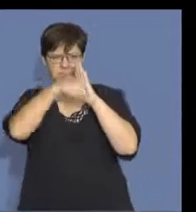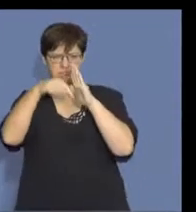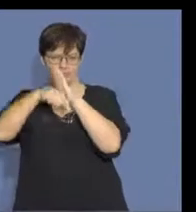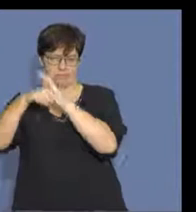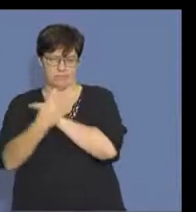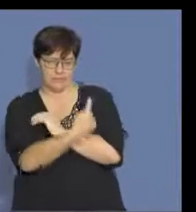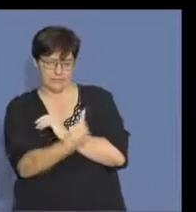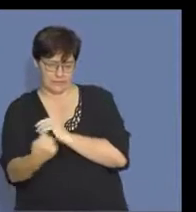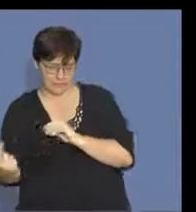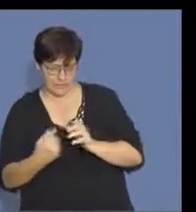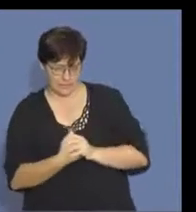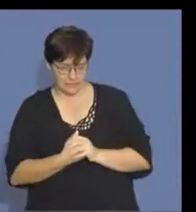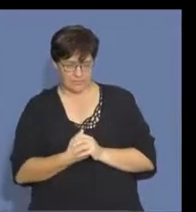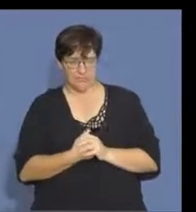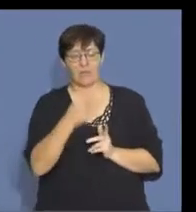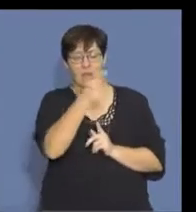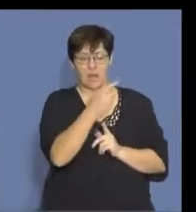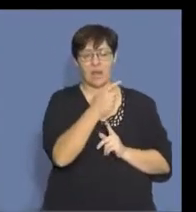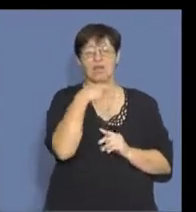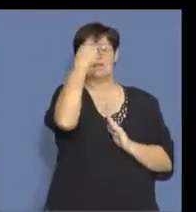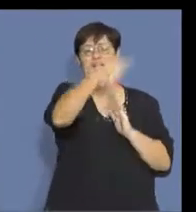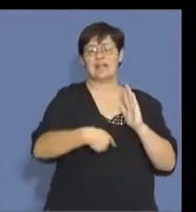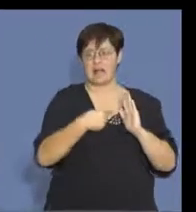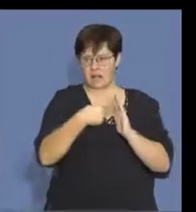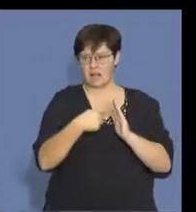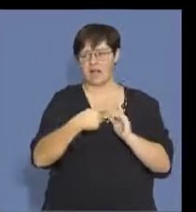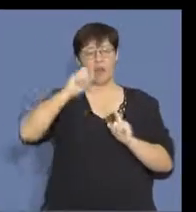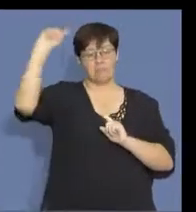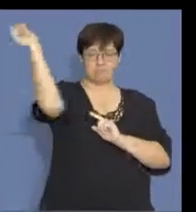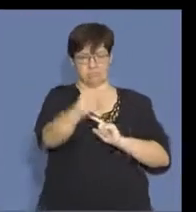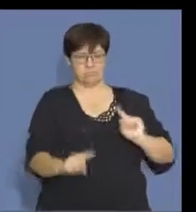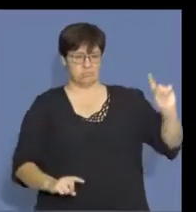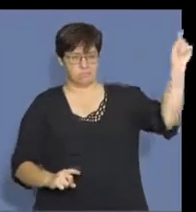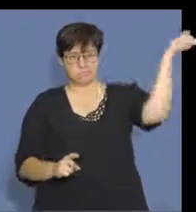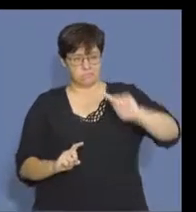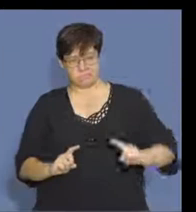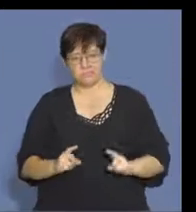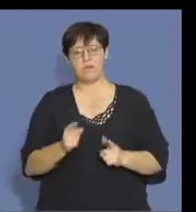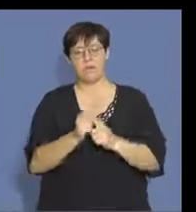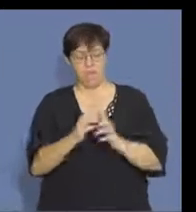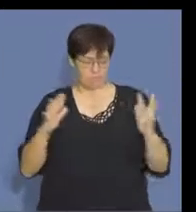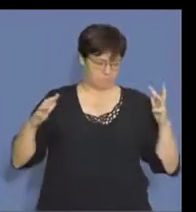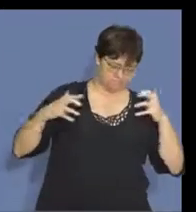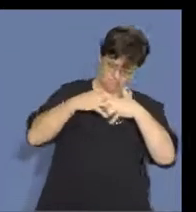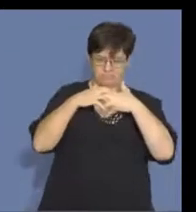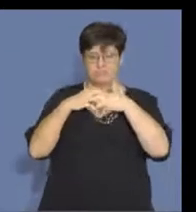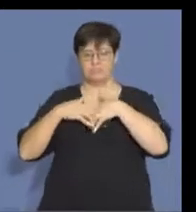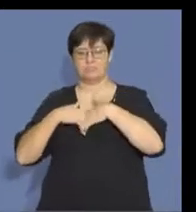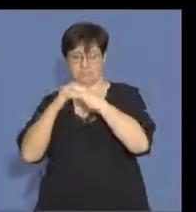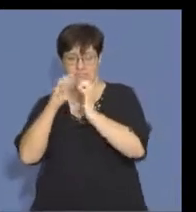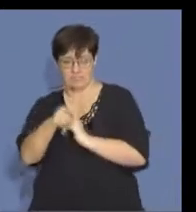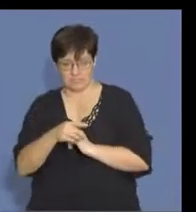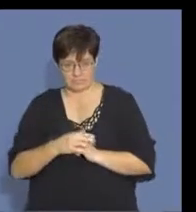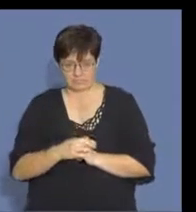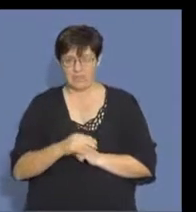mentioned, the nitrogen cycle, the crucial fixation process is called lightning. And lightning, again, has